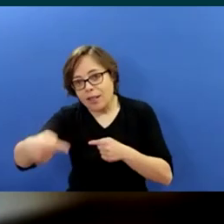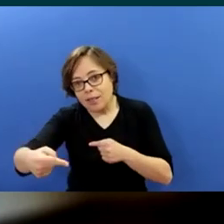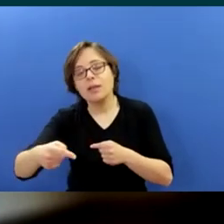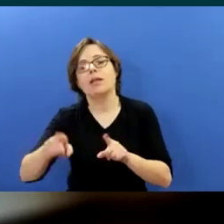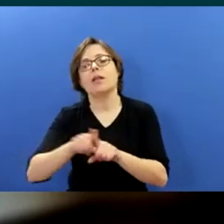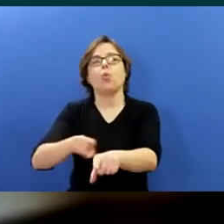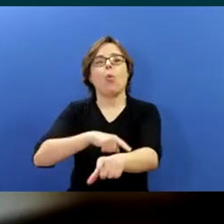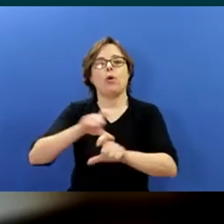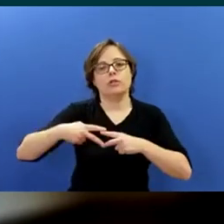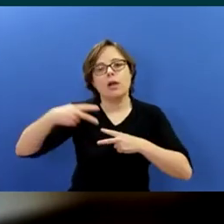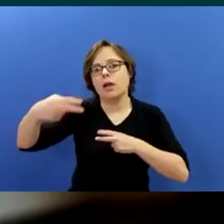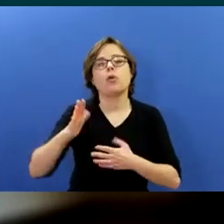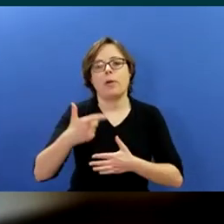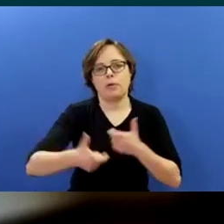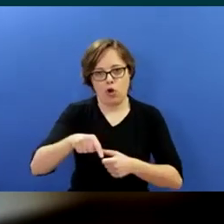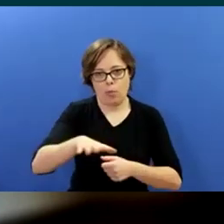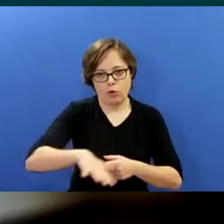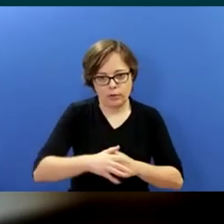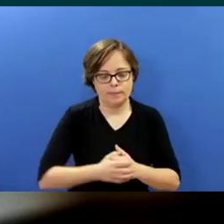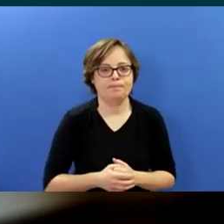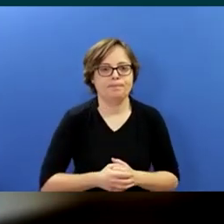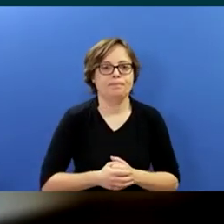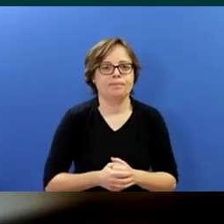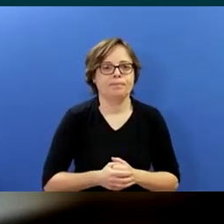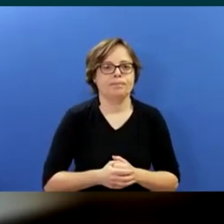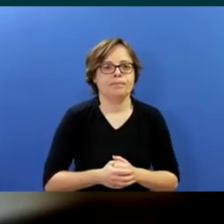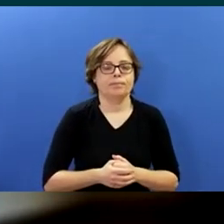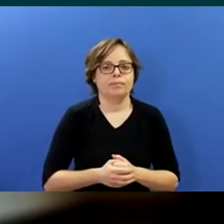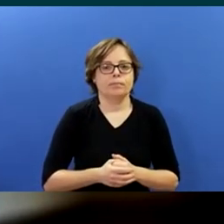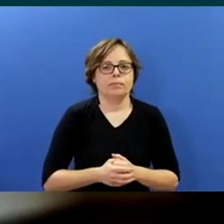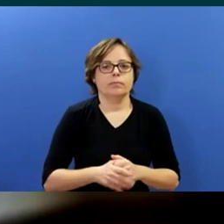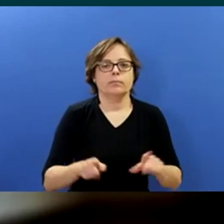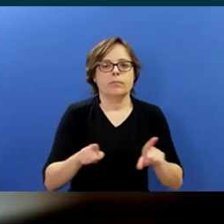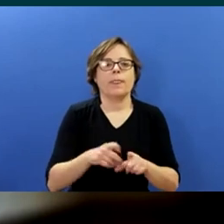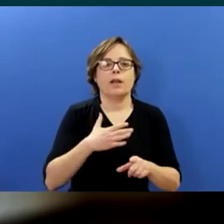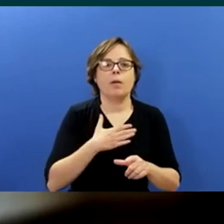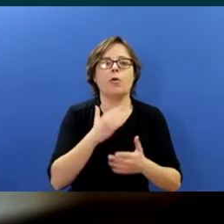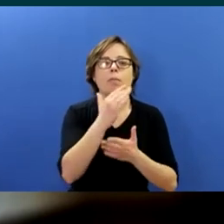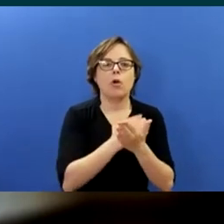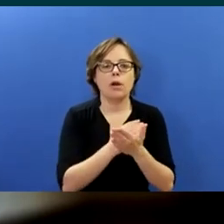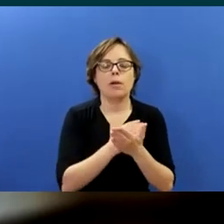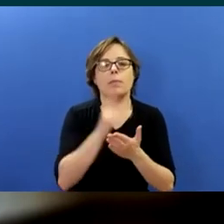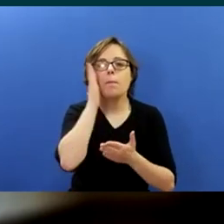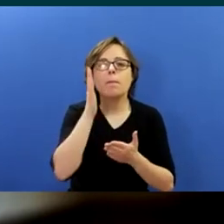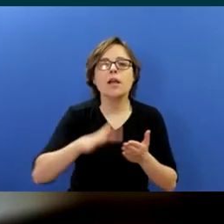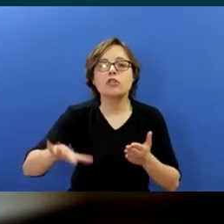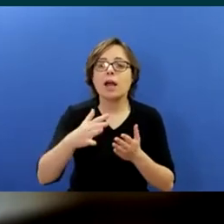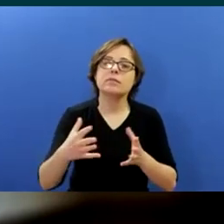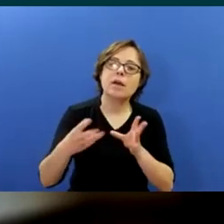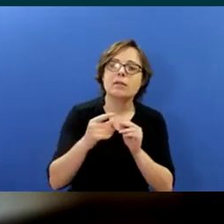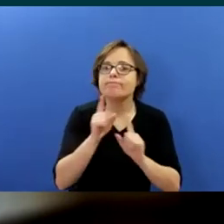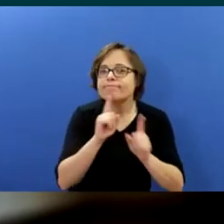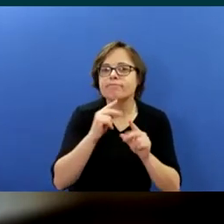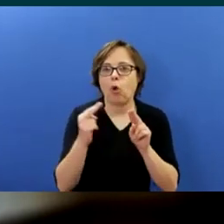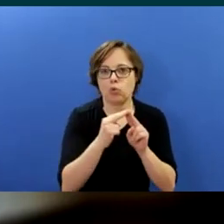We have processes to consult citizens. I wanted to highlight the fact that, for example, this municipal